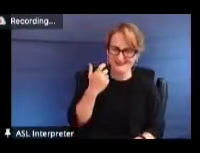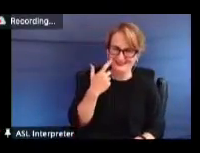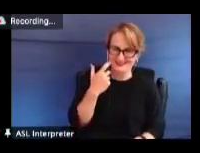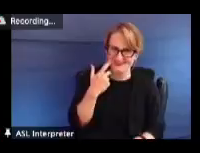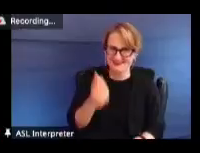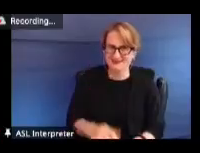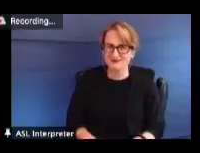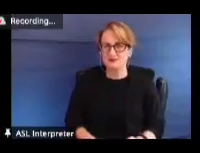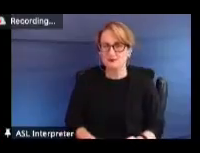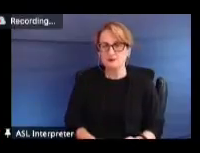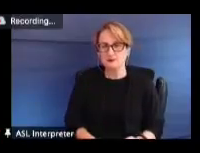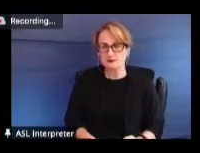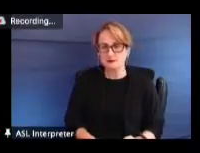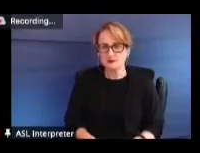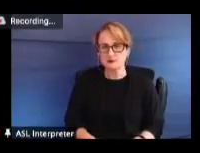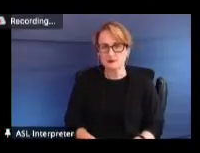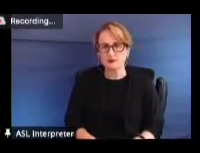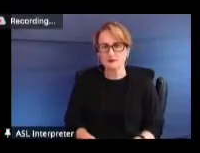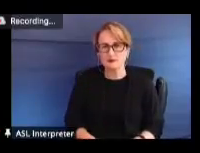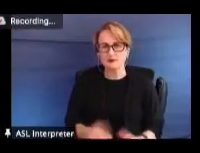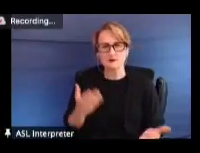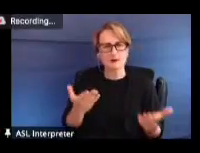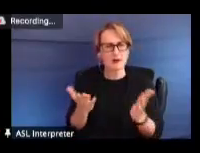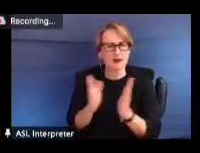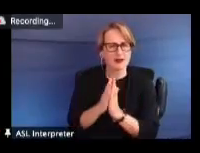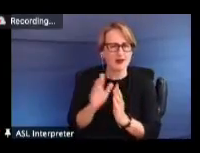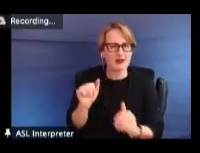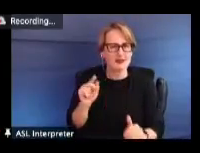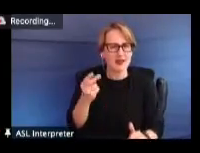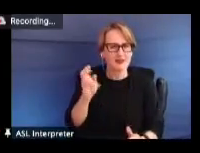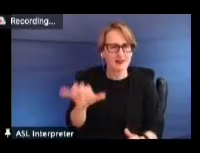Now, and I might ask Anthony on this one, but in terms of the,